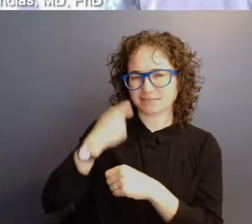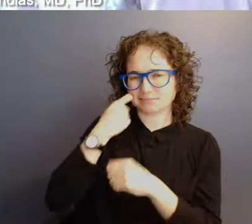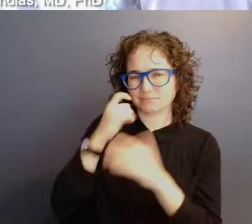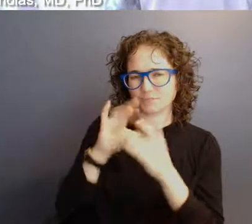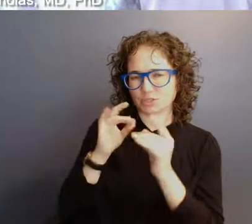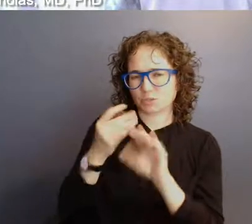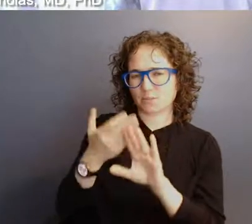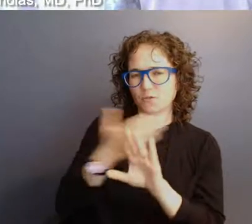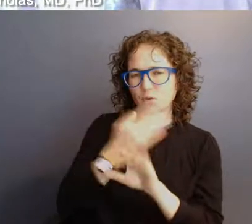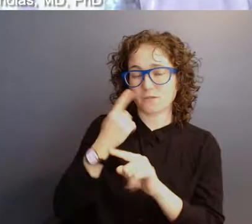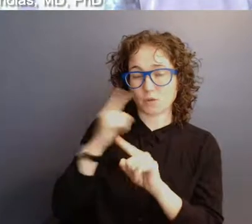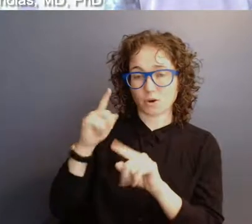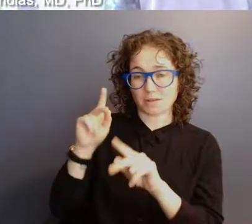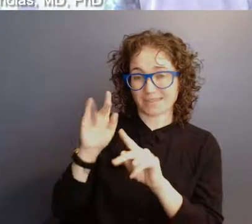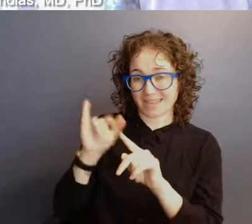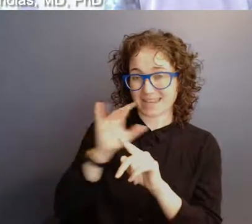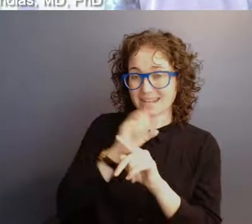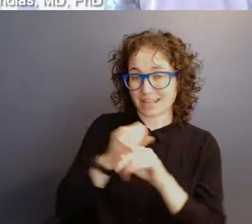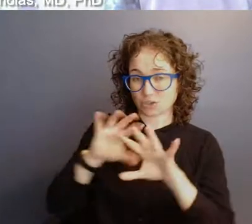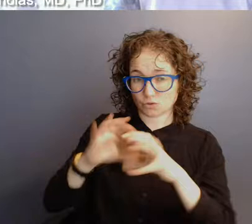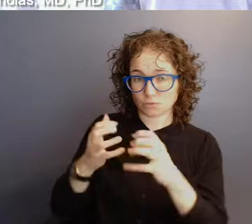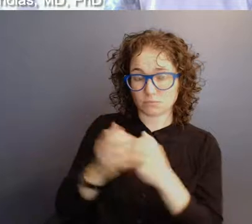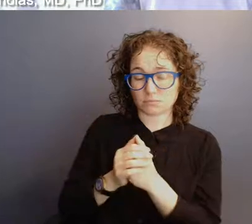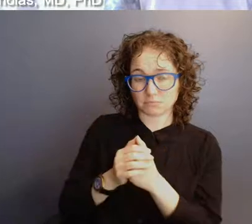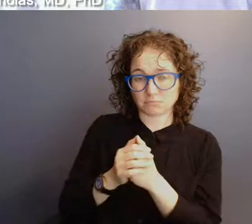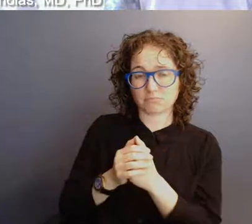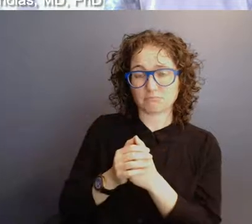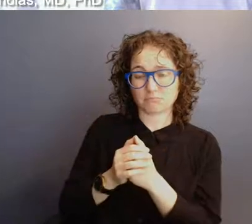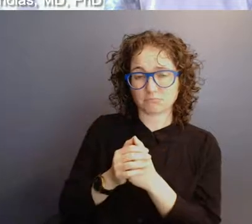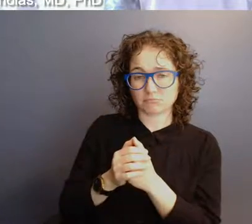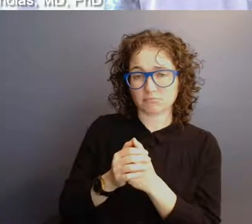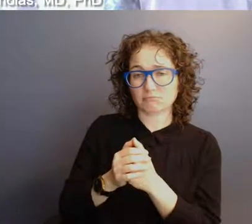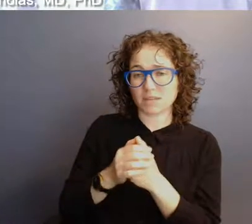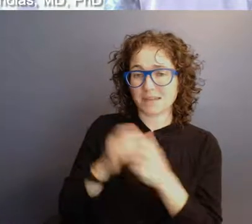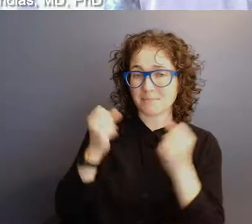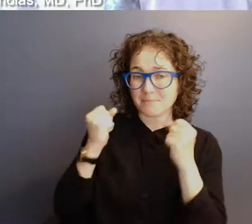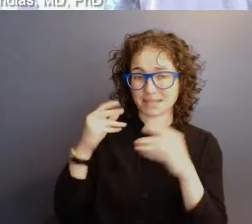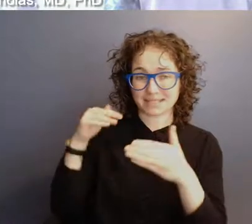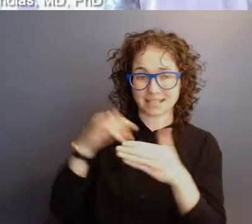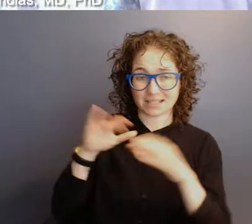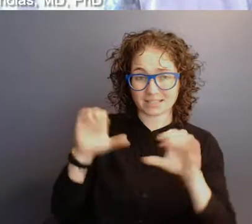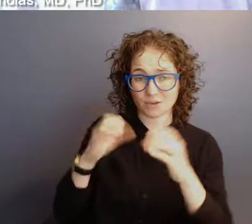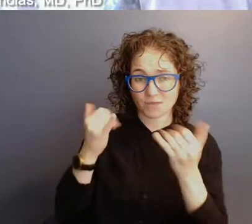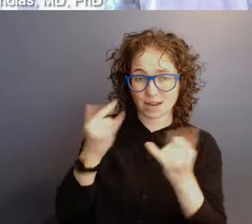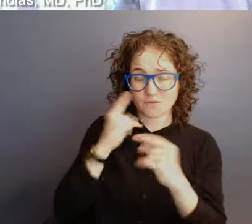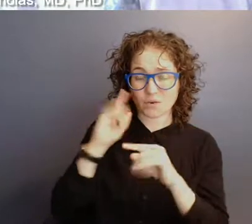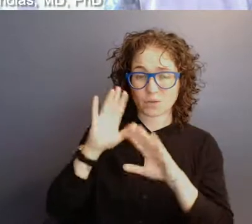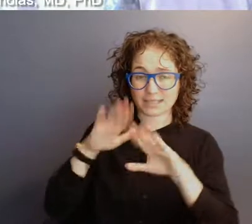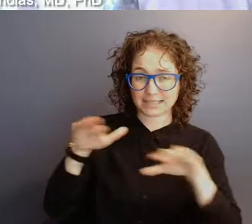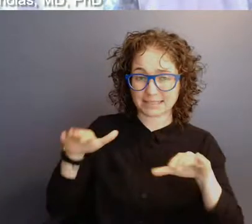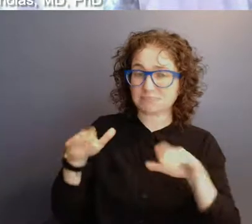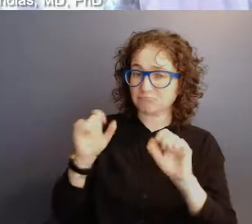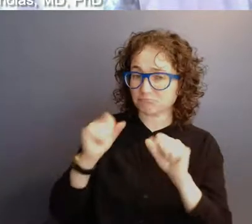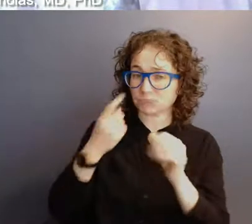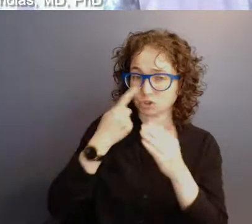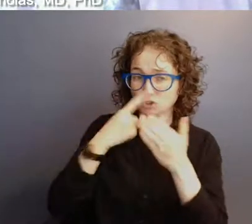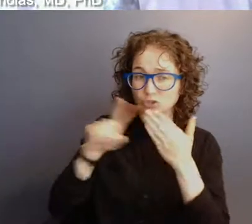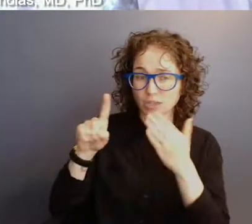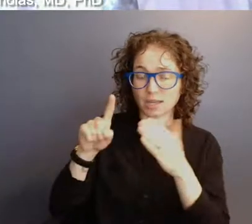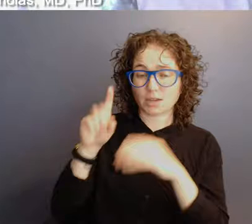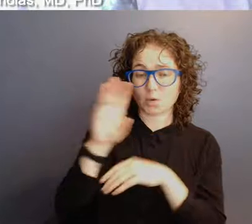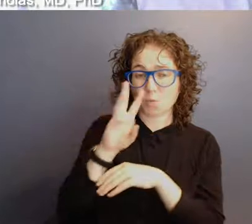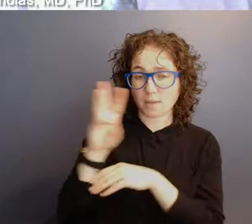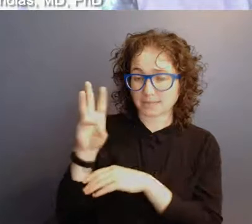for those age groups. And then, you know, there's lots of studies being done in kids, and you can check websites, that sort of